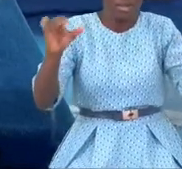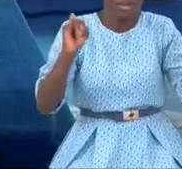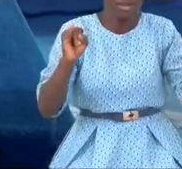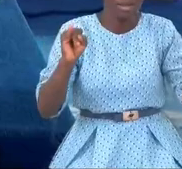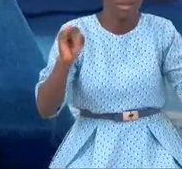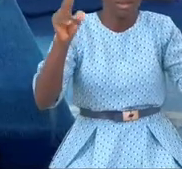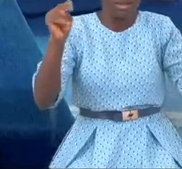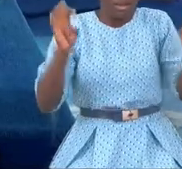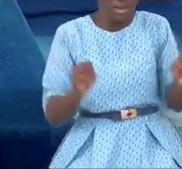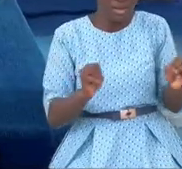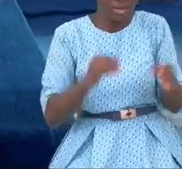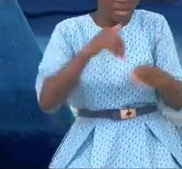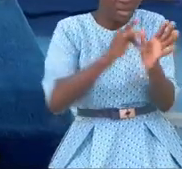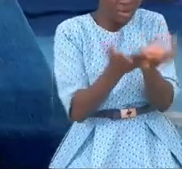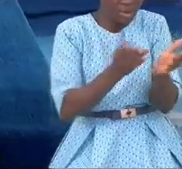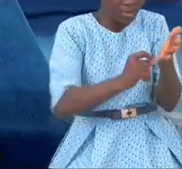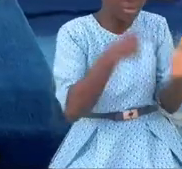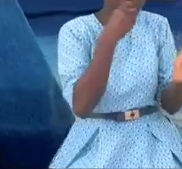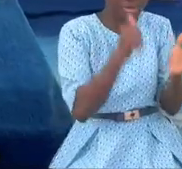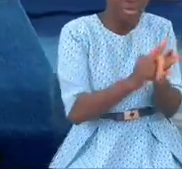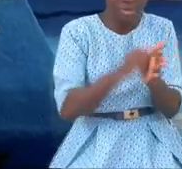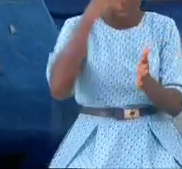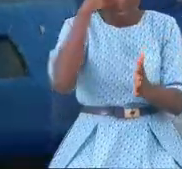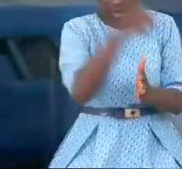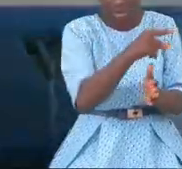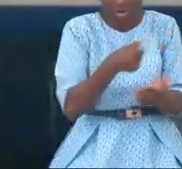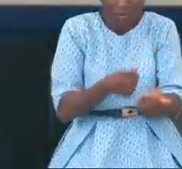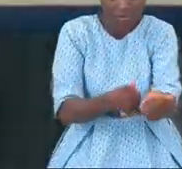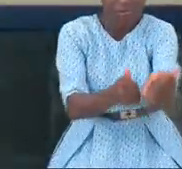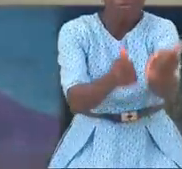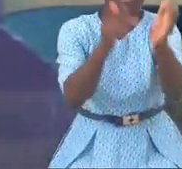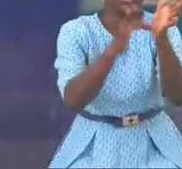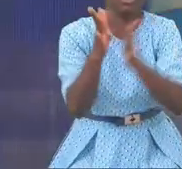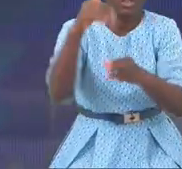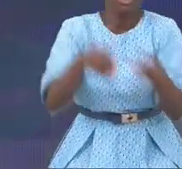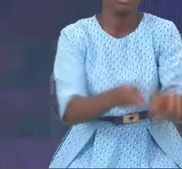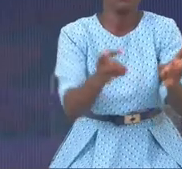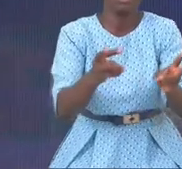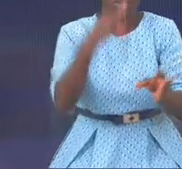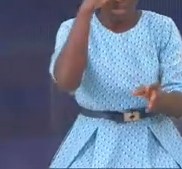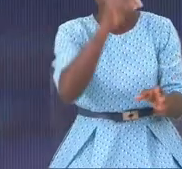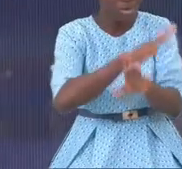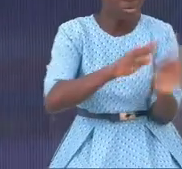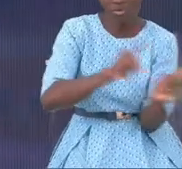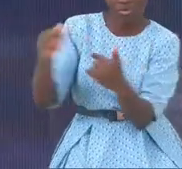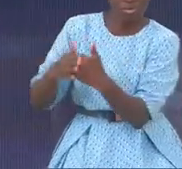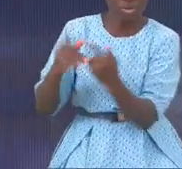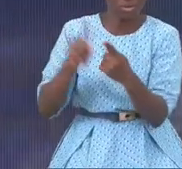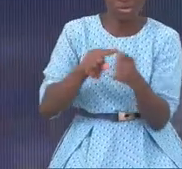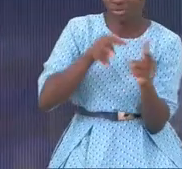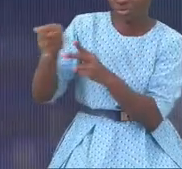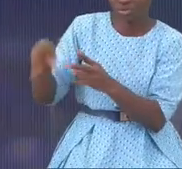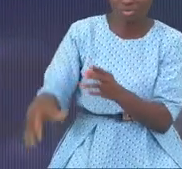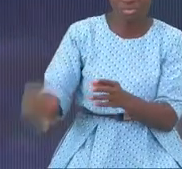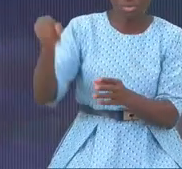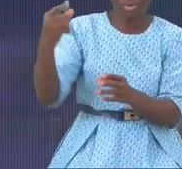see, when you come to the Lord, as you are coming, he's going to save me today. He's going to forgive me today. The cigarettes